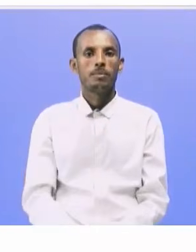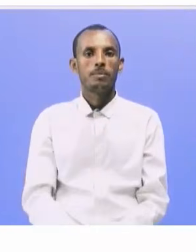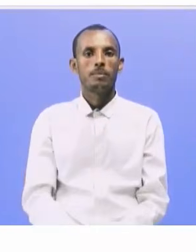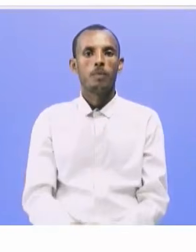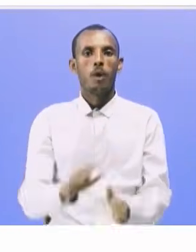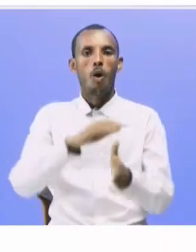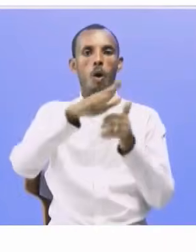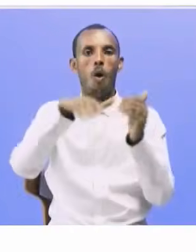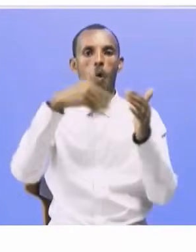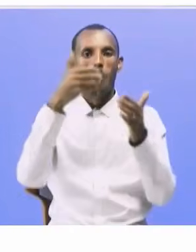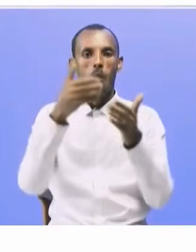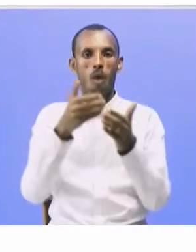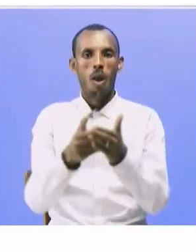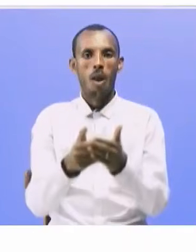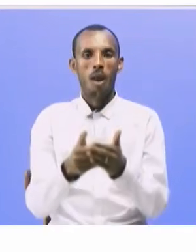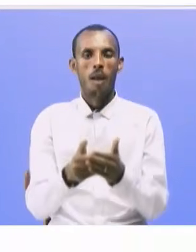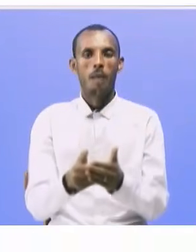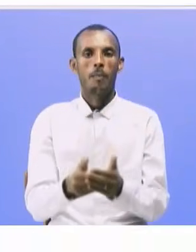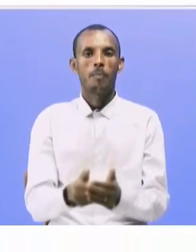all